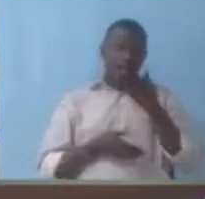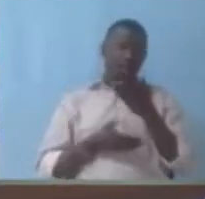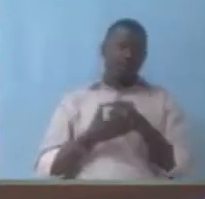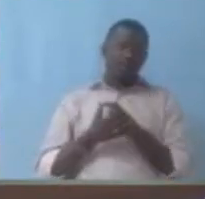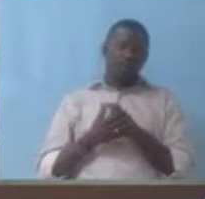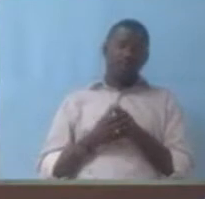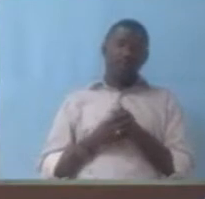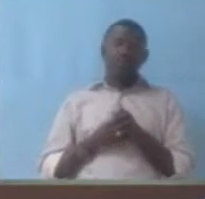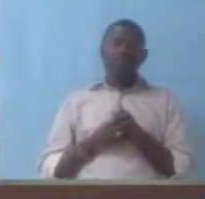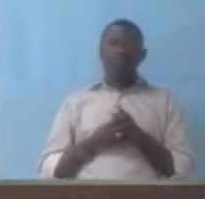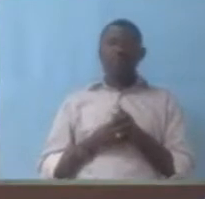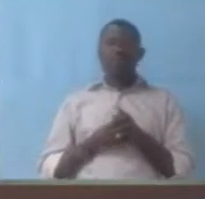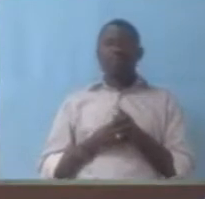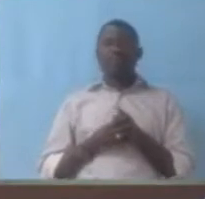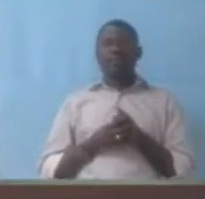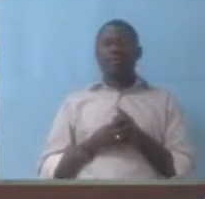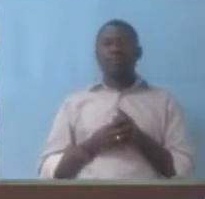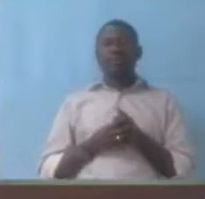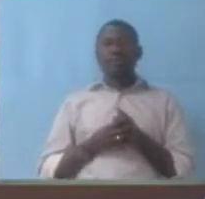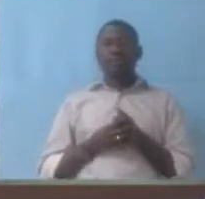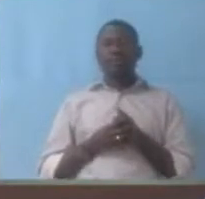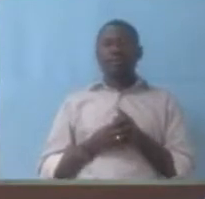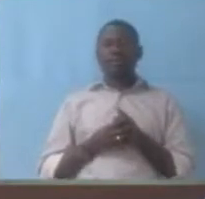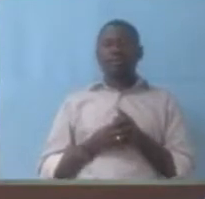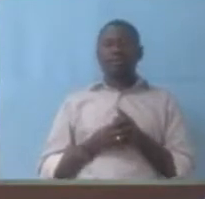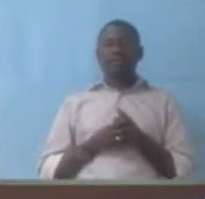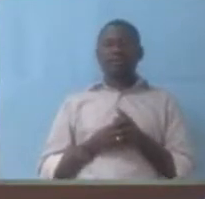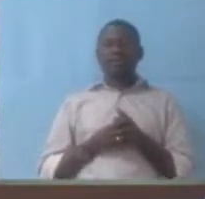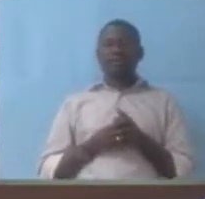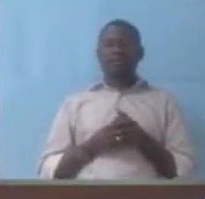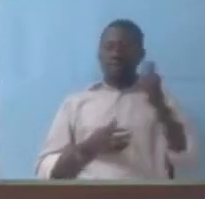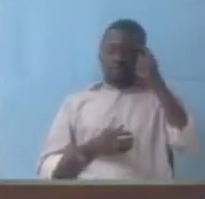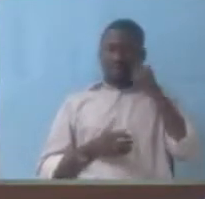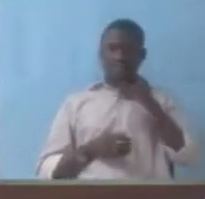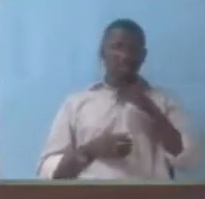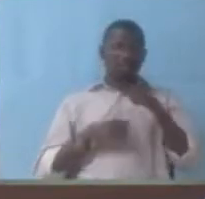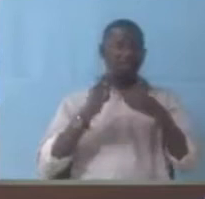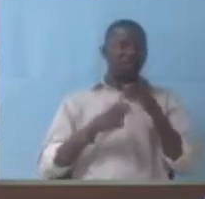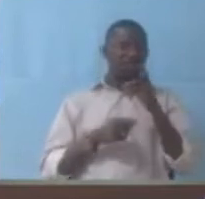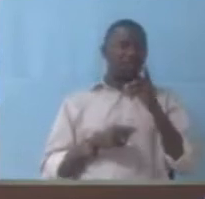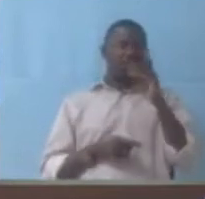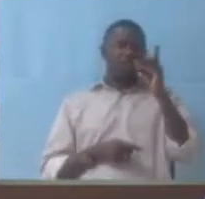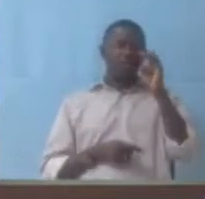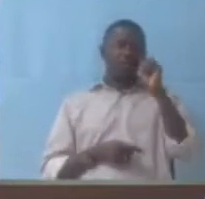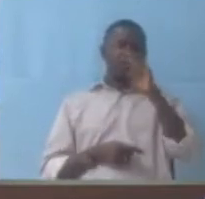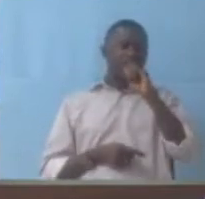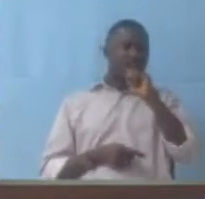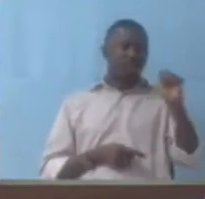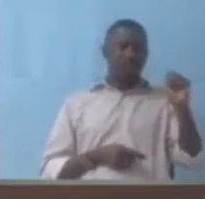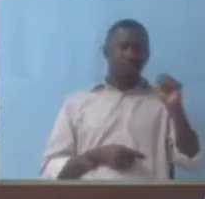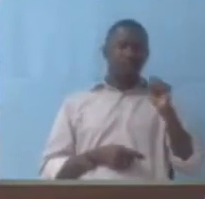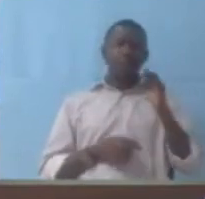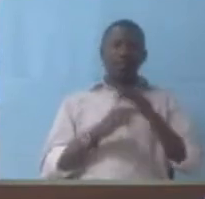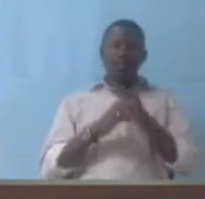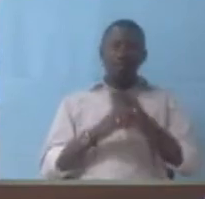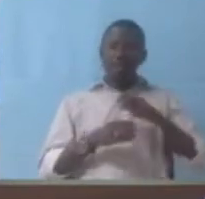would go through different processes and would take months, you know, sometimes to actually pass. In decree la ni lua kota ngodol ning jani bezala